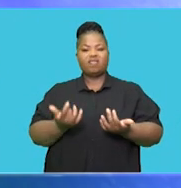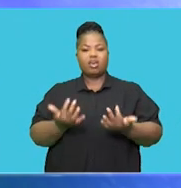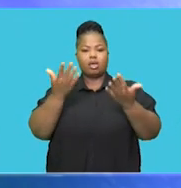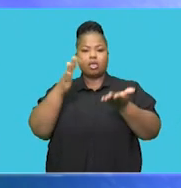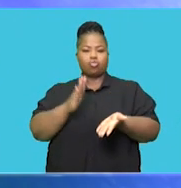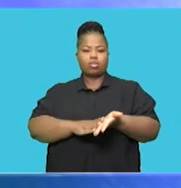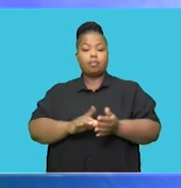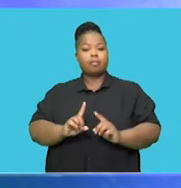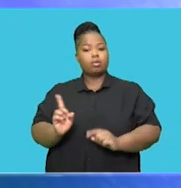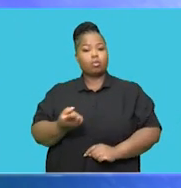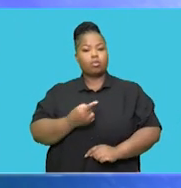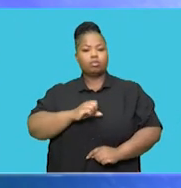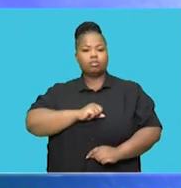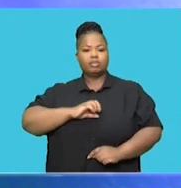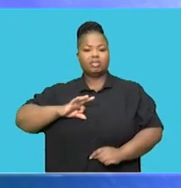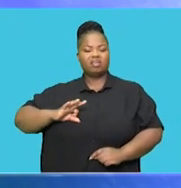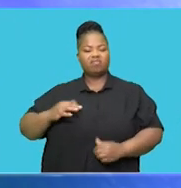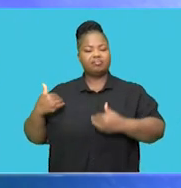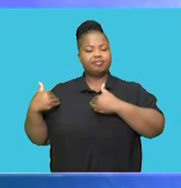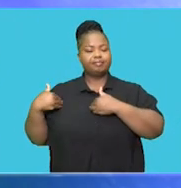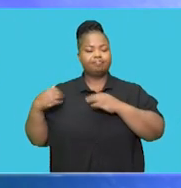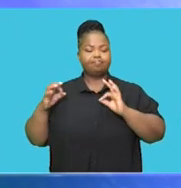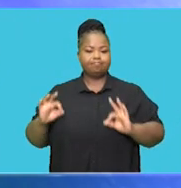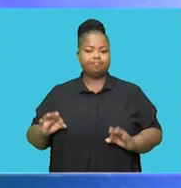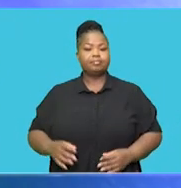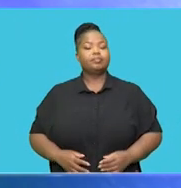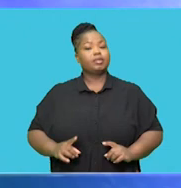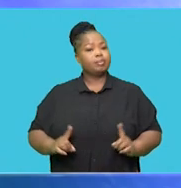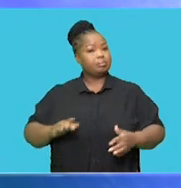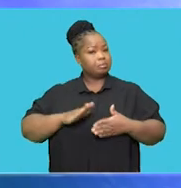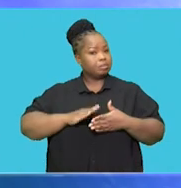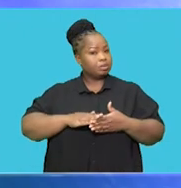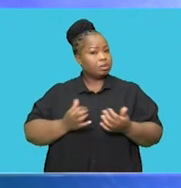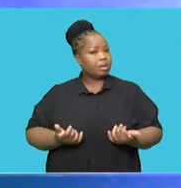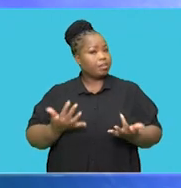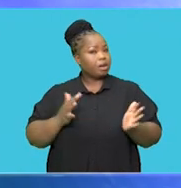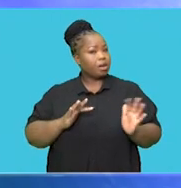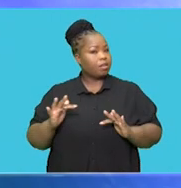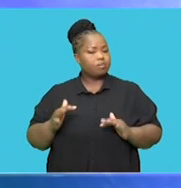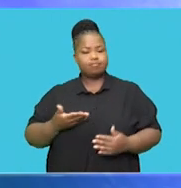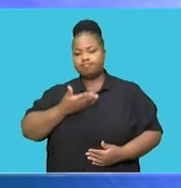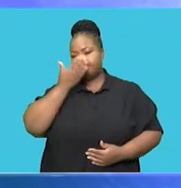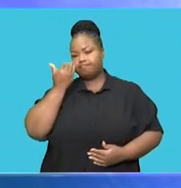bonke abasebenzi bakhutshiwe kwesisakhiwo bengenamchwiki. Ukanti unobangela walo mlilo awukacaci kwangoku.